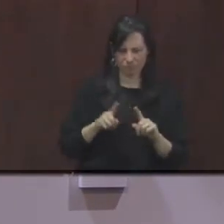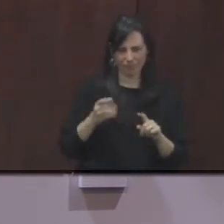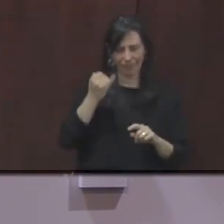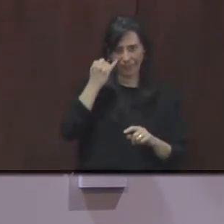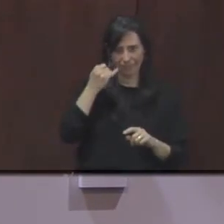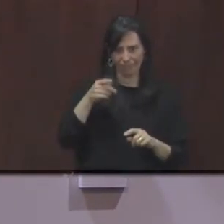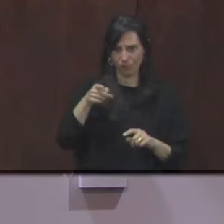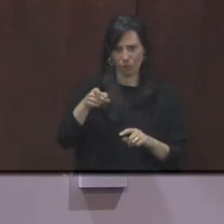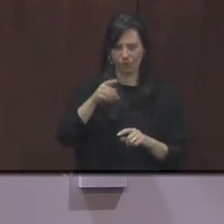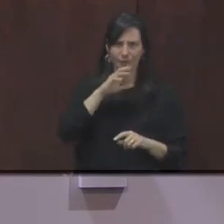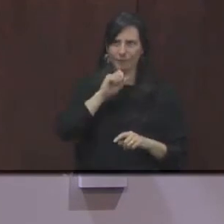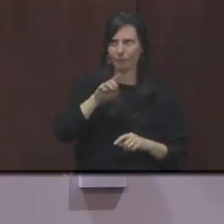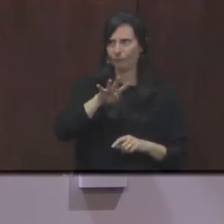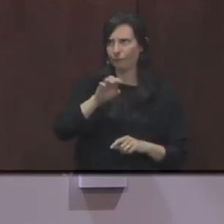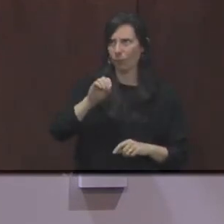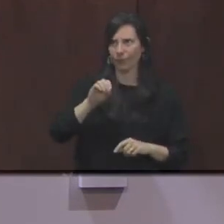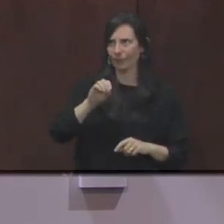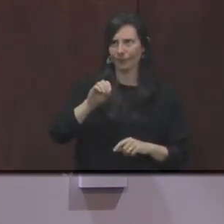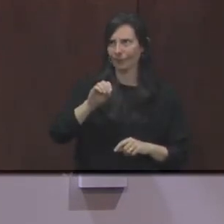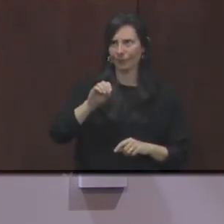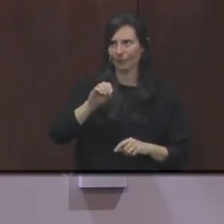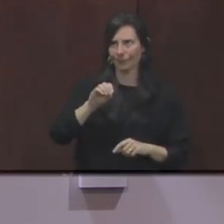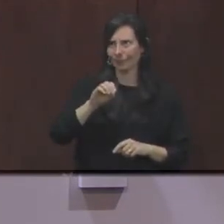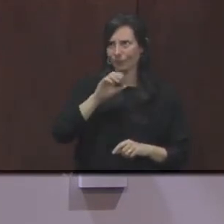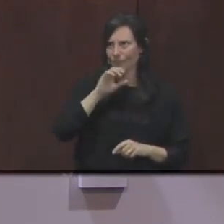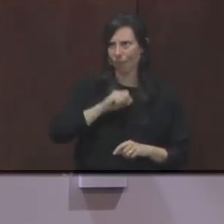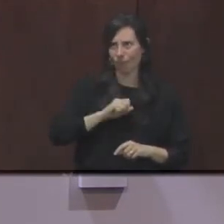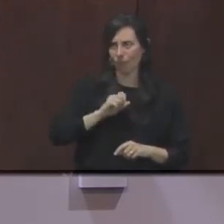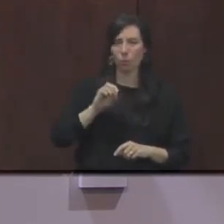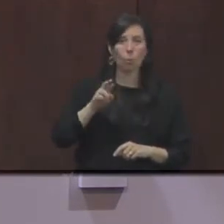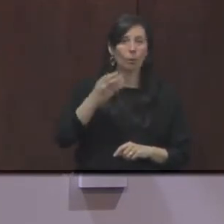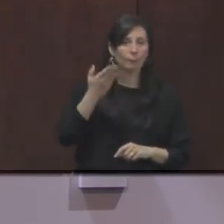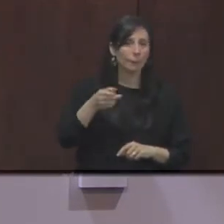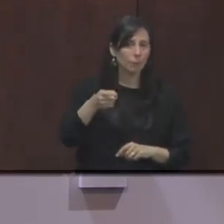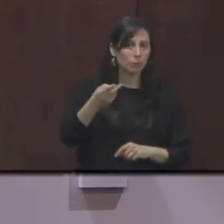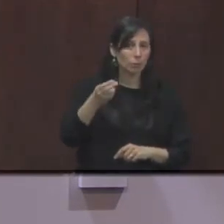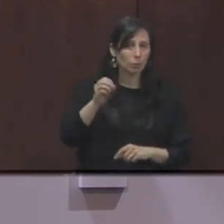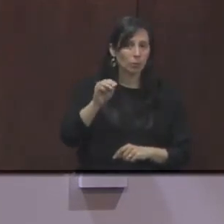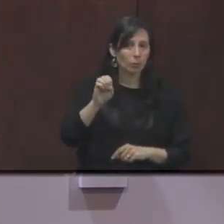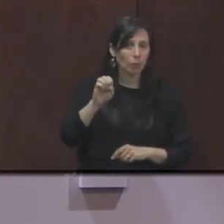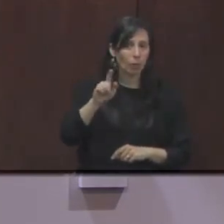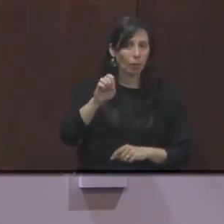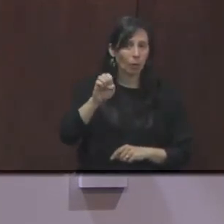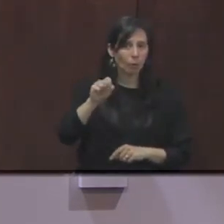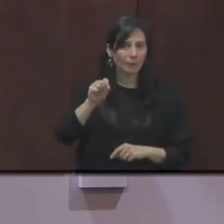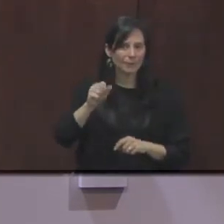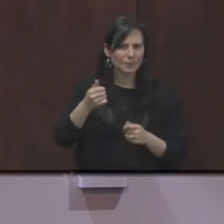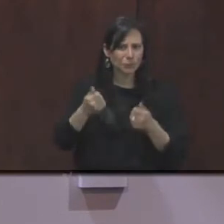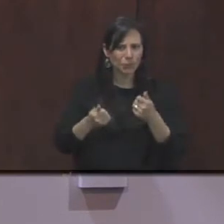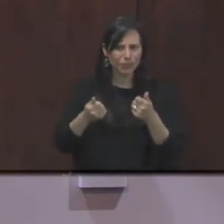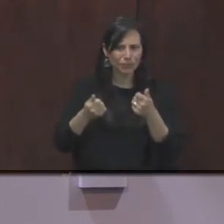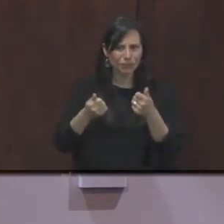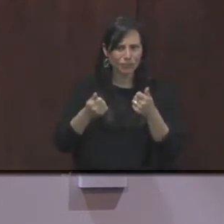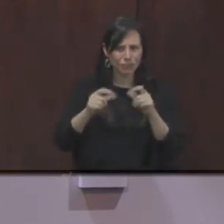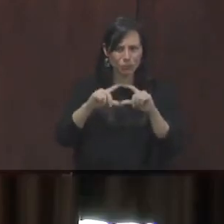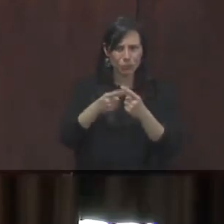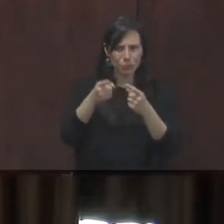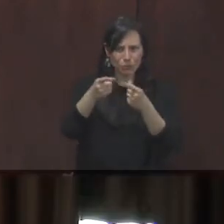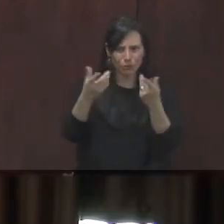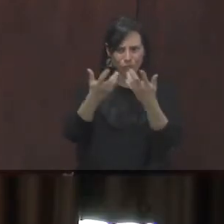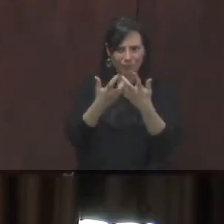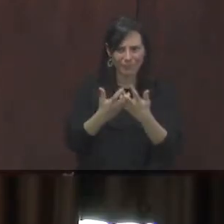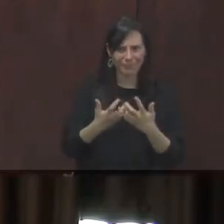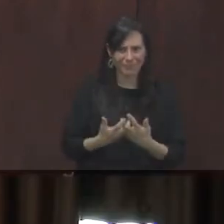nonprofits, or if you're a homeless person in our community, where do you fit in this? So Healthcare it